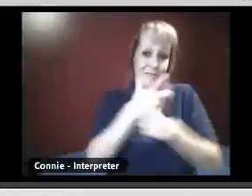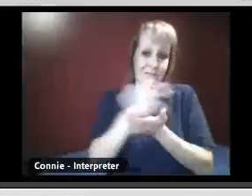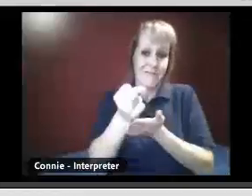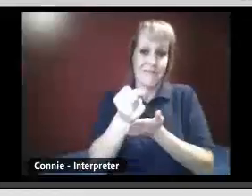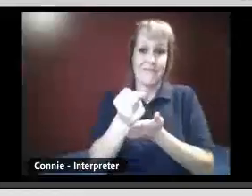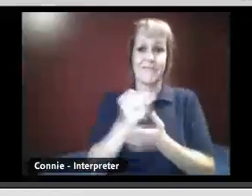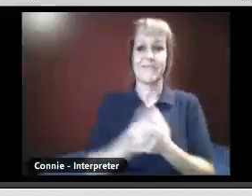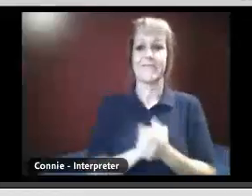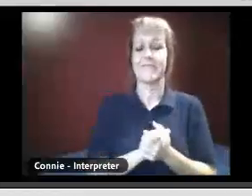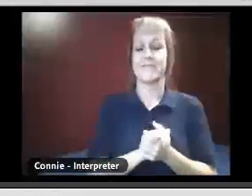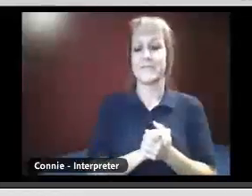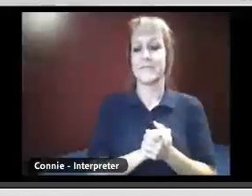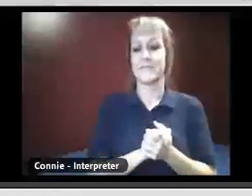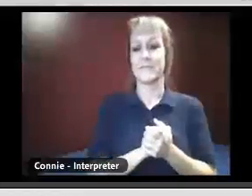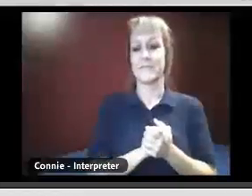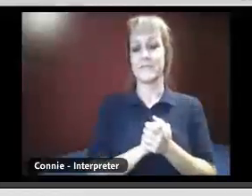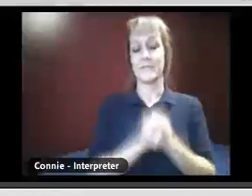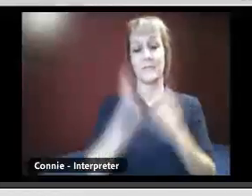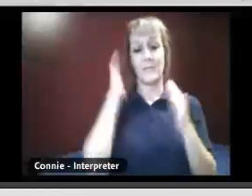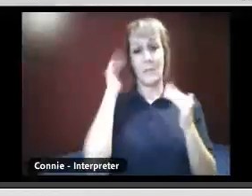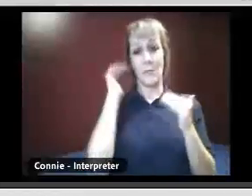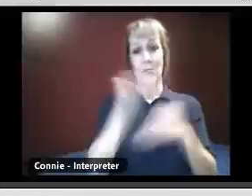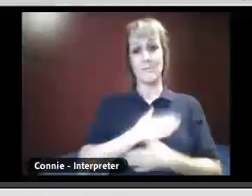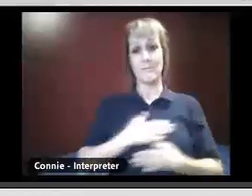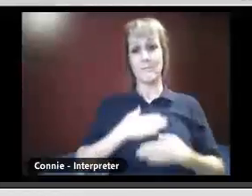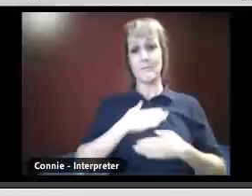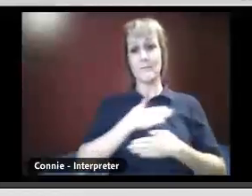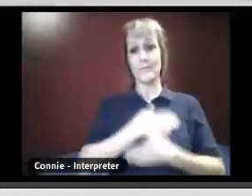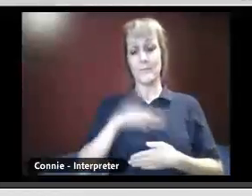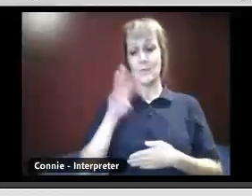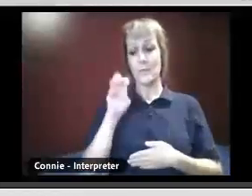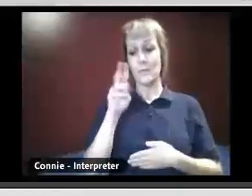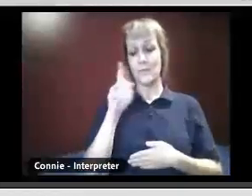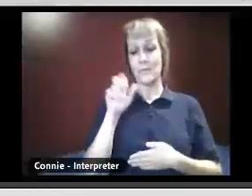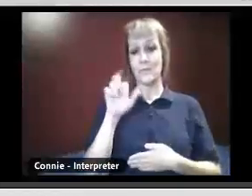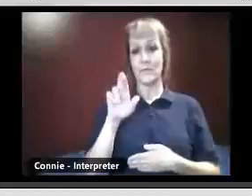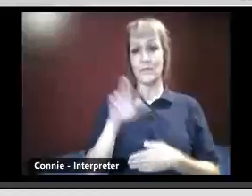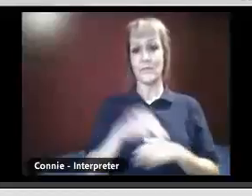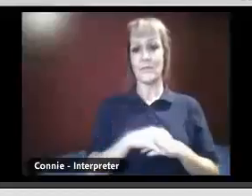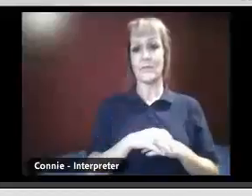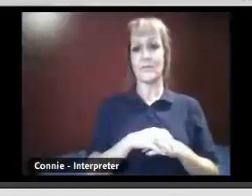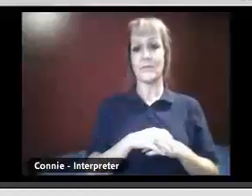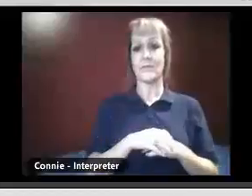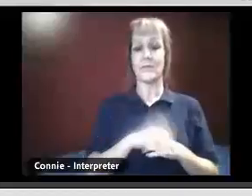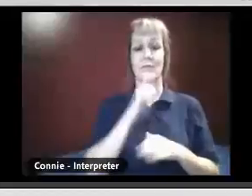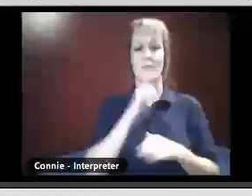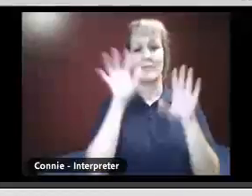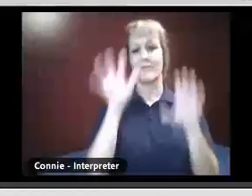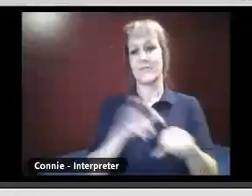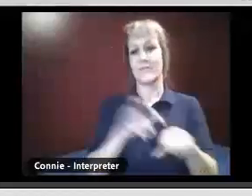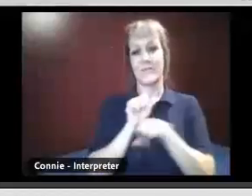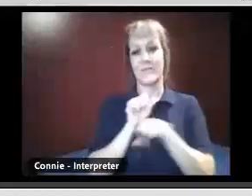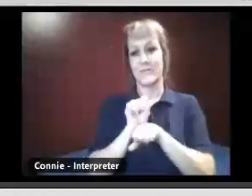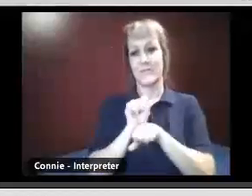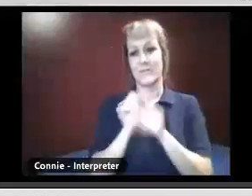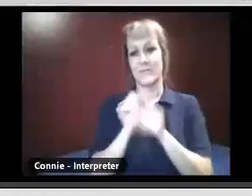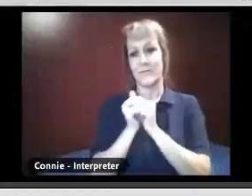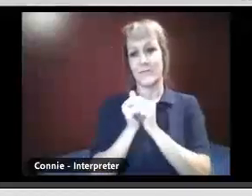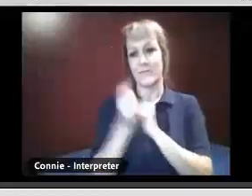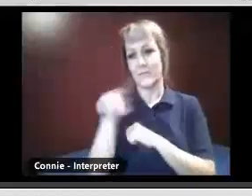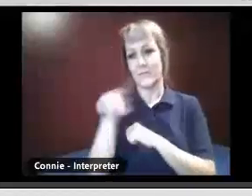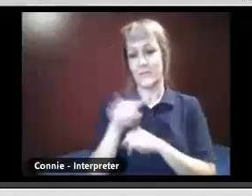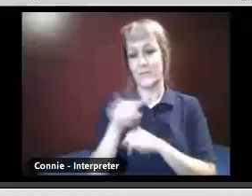today, that you have enjoyed our webinar series. I have had a grand time working with you all, and I am so